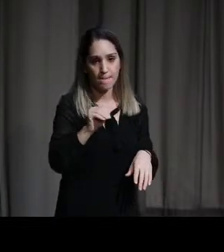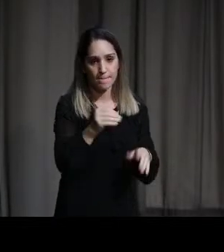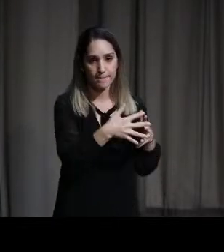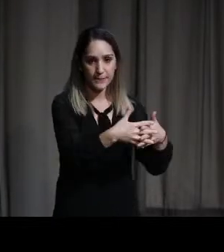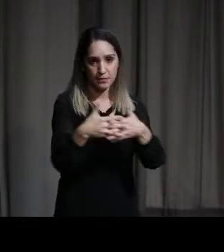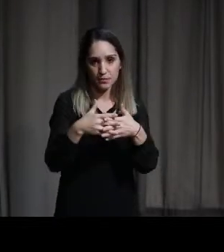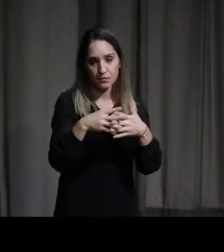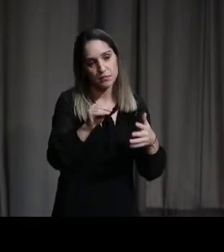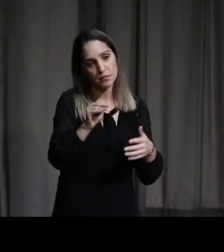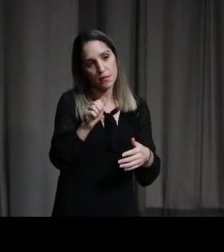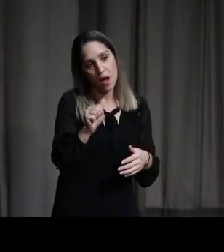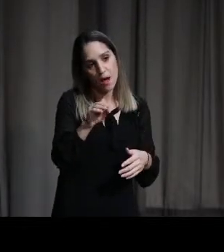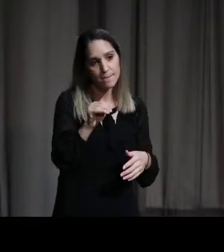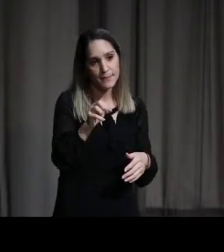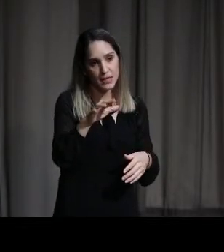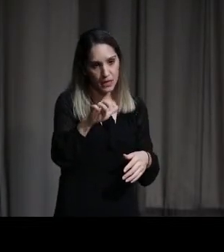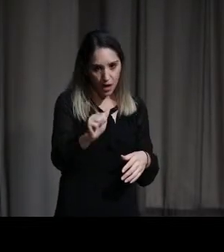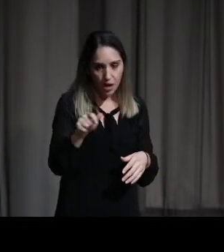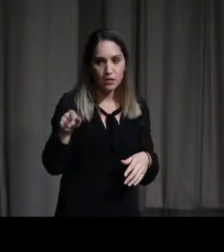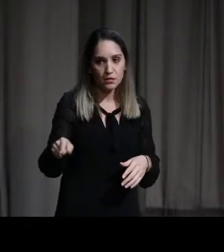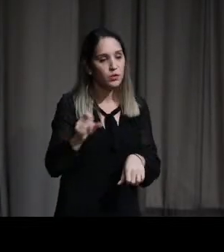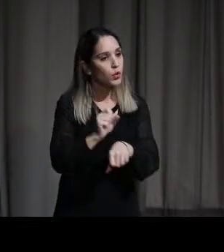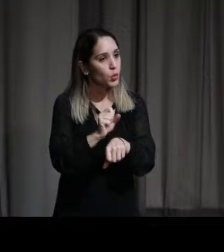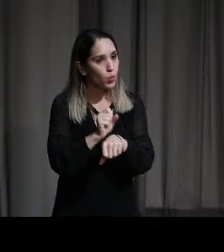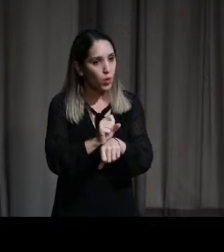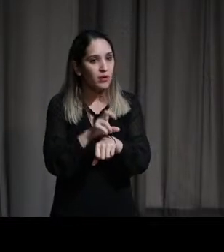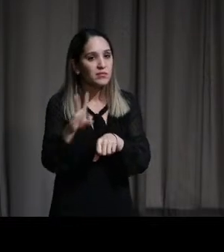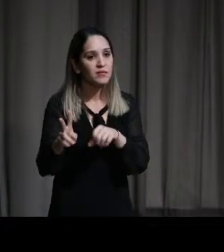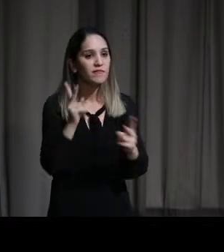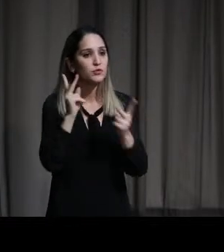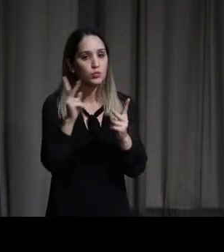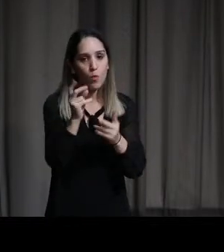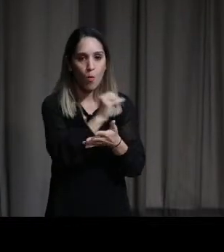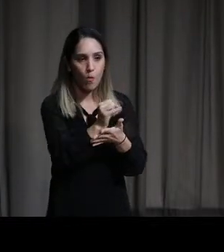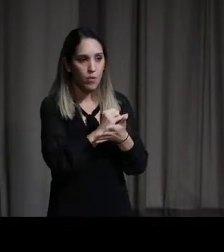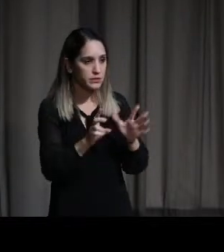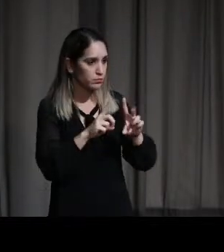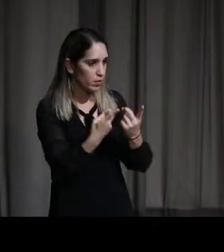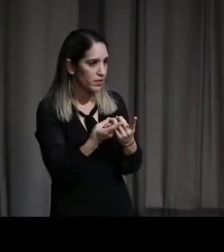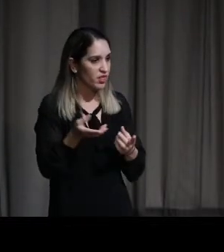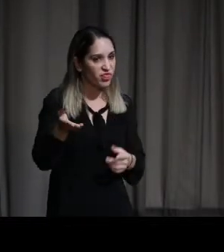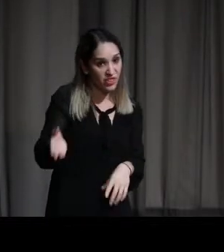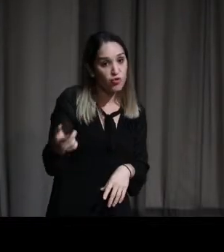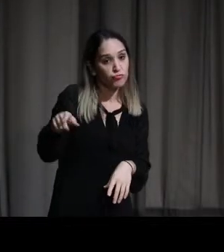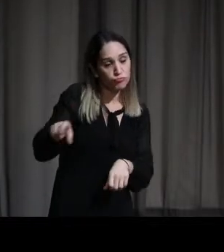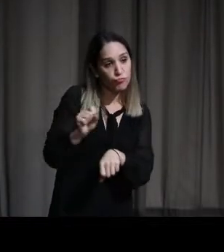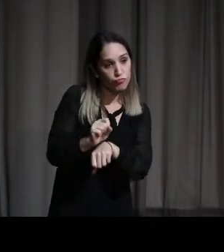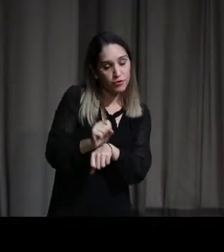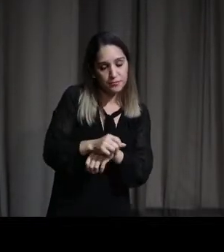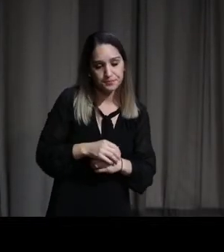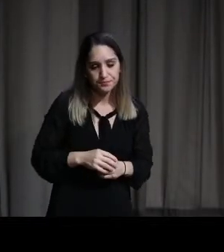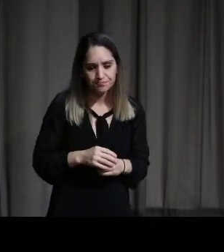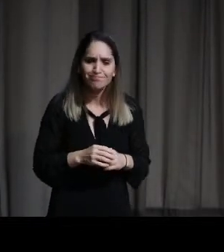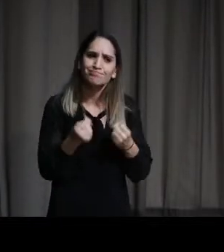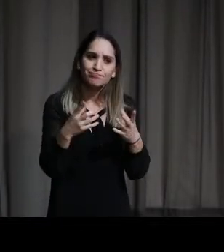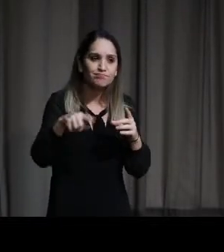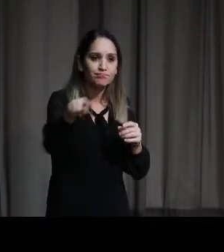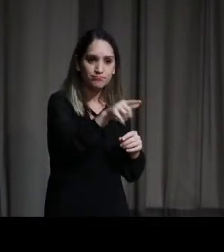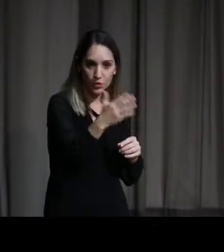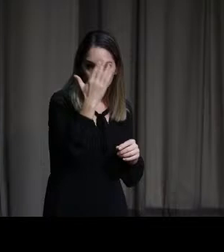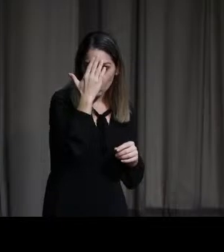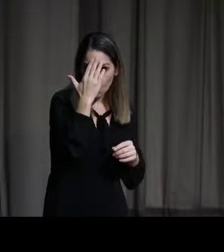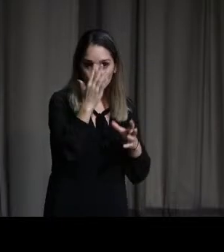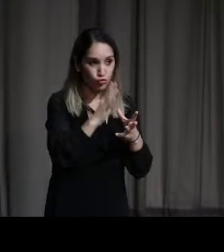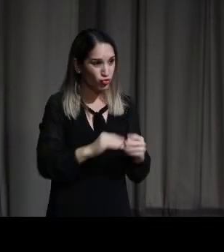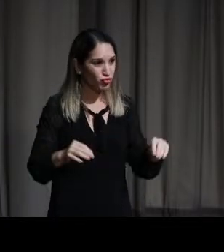would work leading the visual arts sort of department there. But as I'm sure many in the audience know, the story